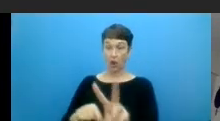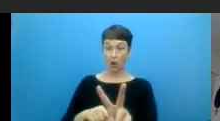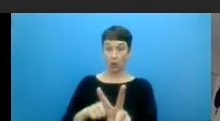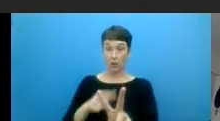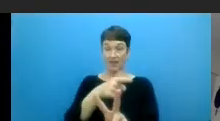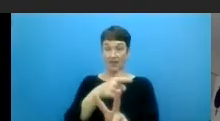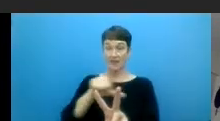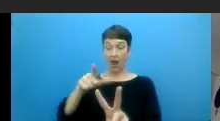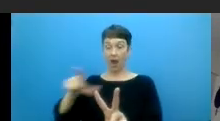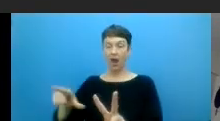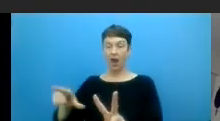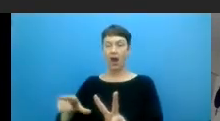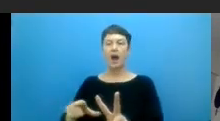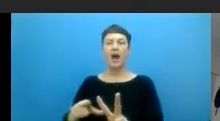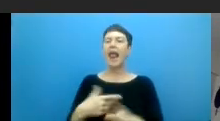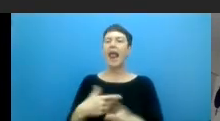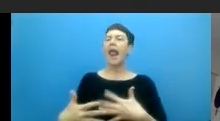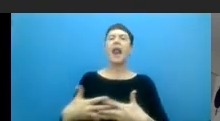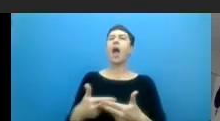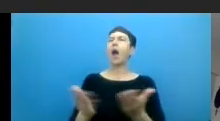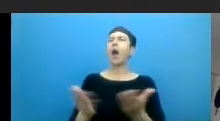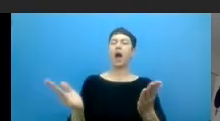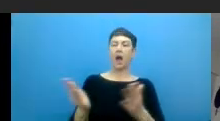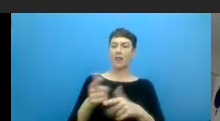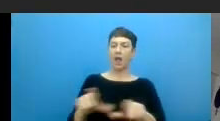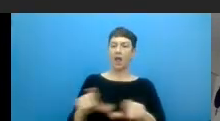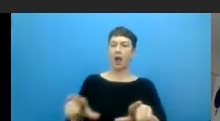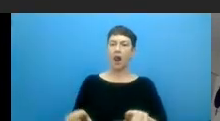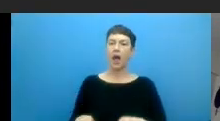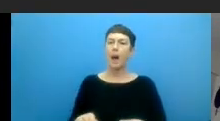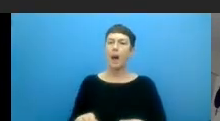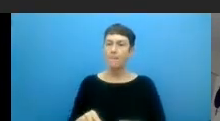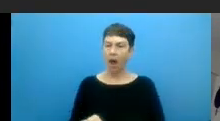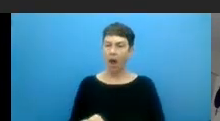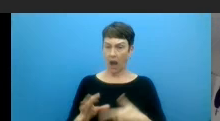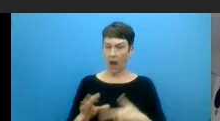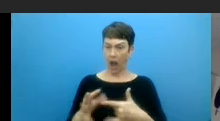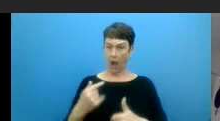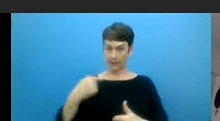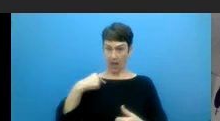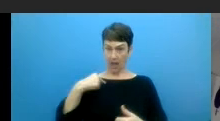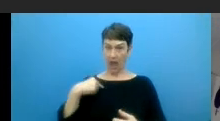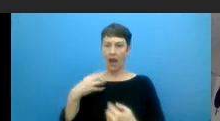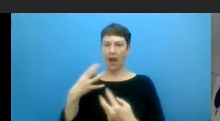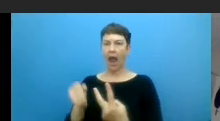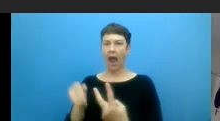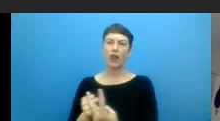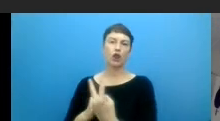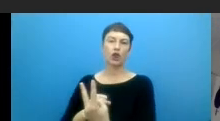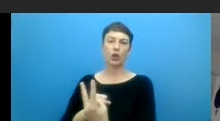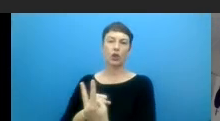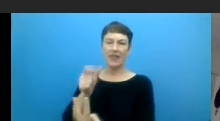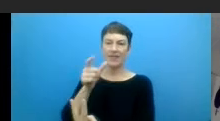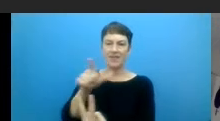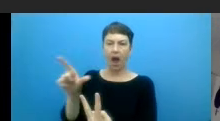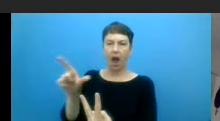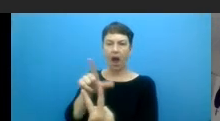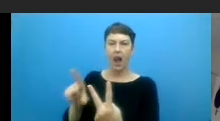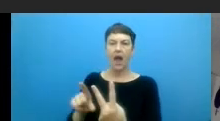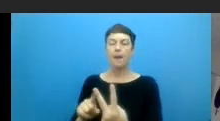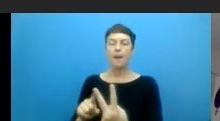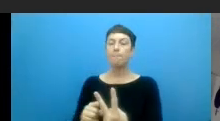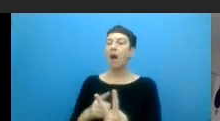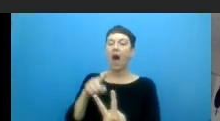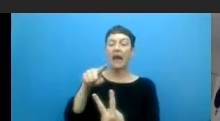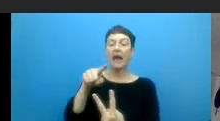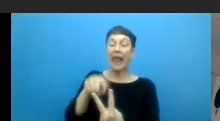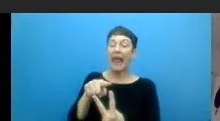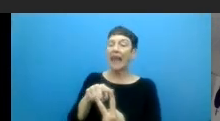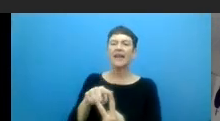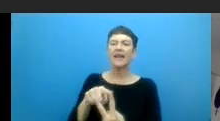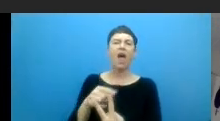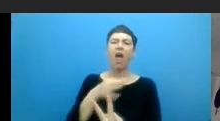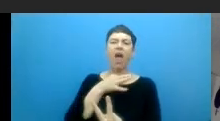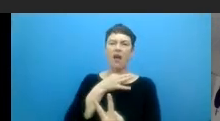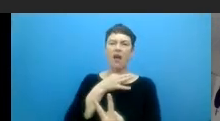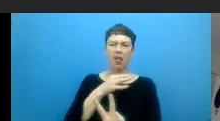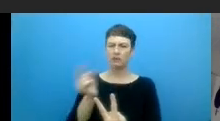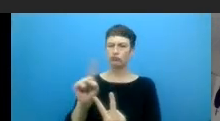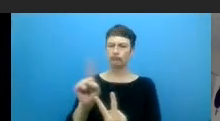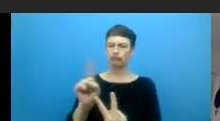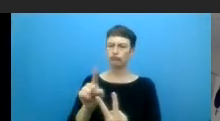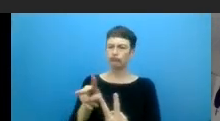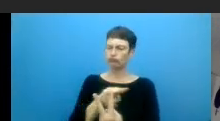if one of those languages isn't English, then it really isn't seen as a kind of a valid